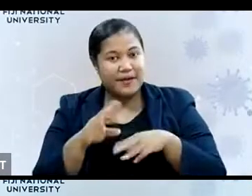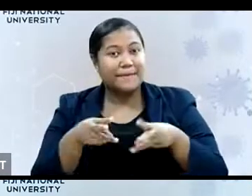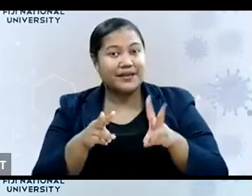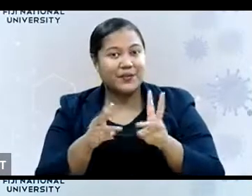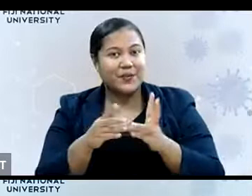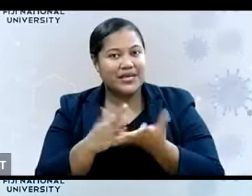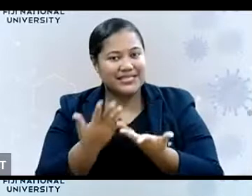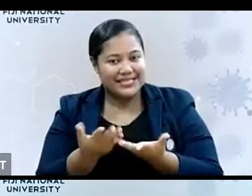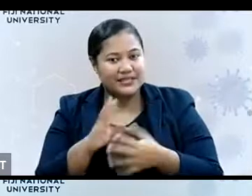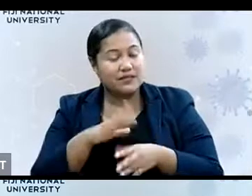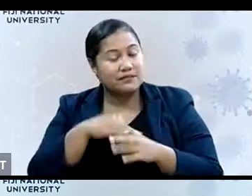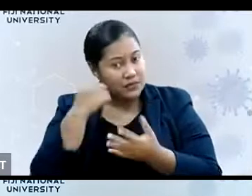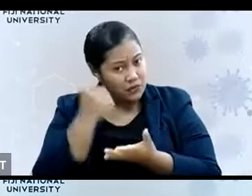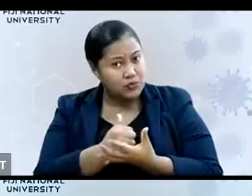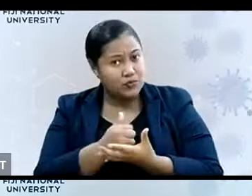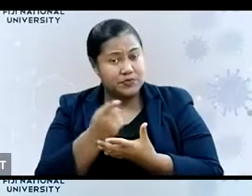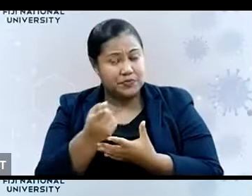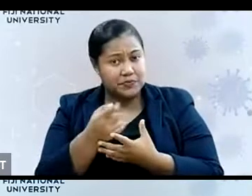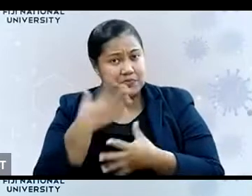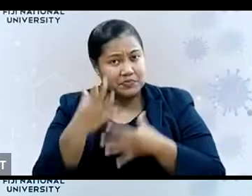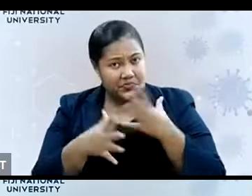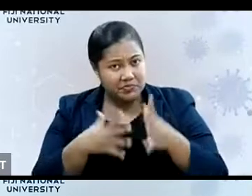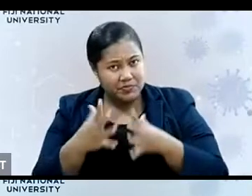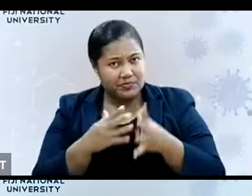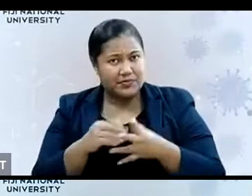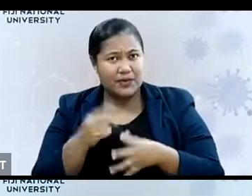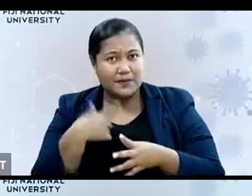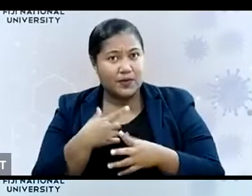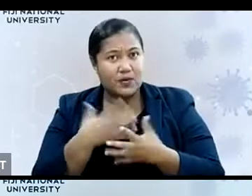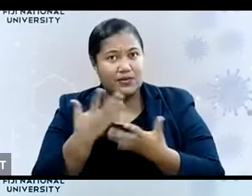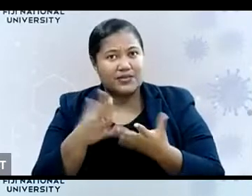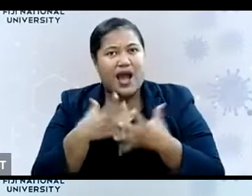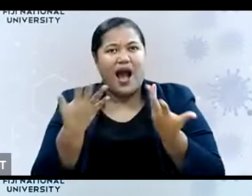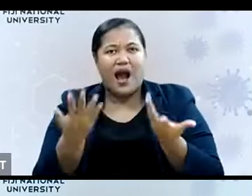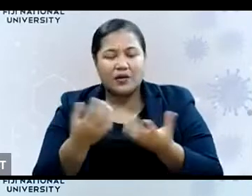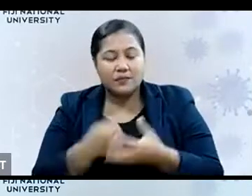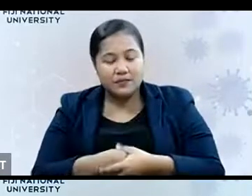very reassuring story, that because of how closely